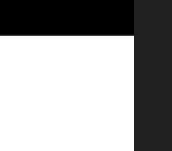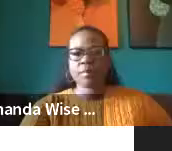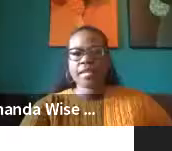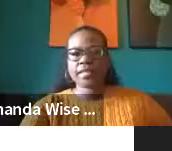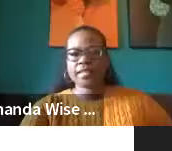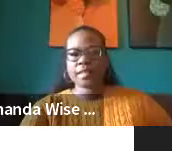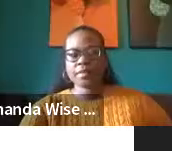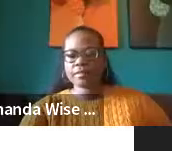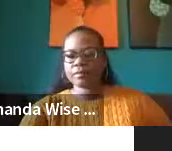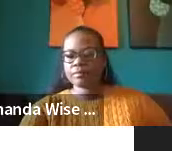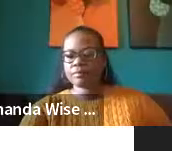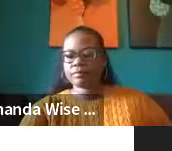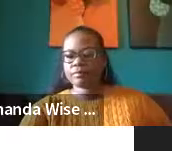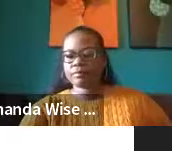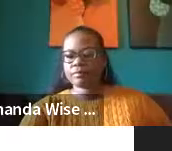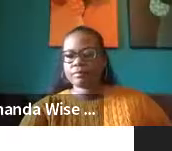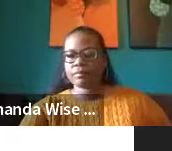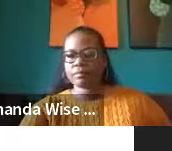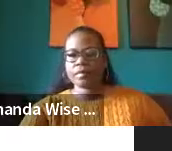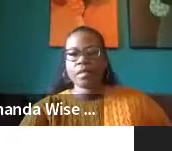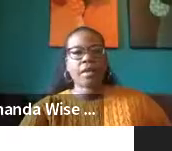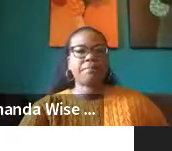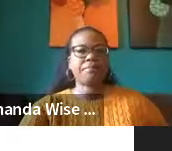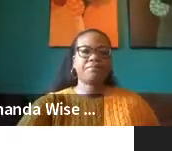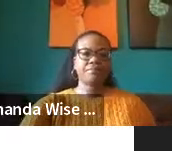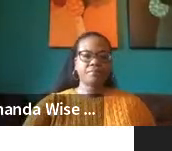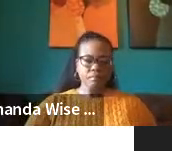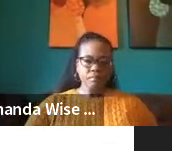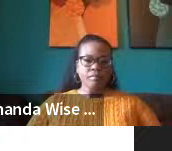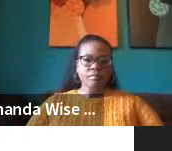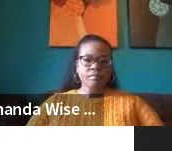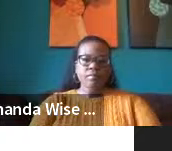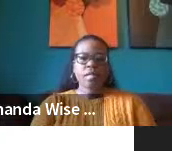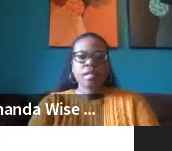Hold on, did somebody say something? Okay.